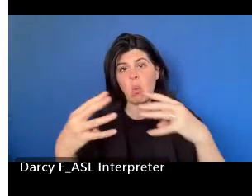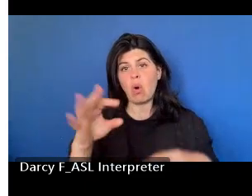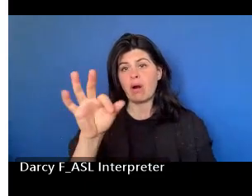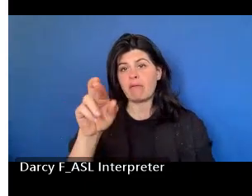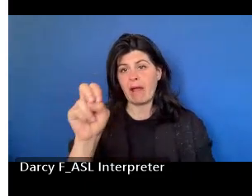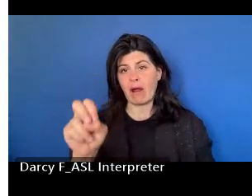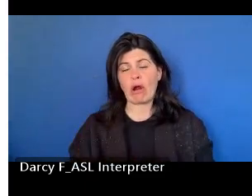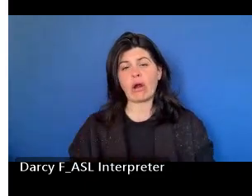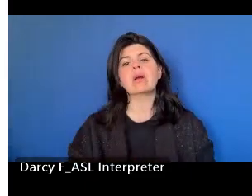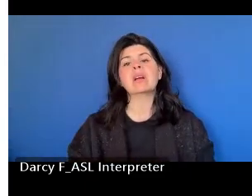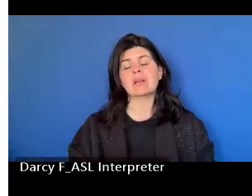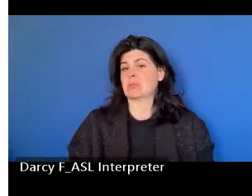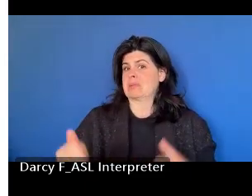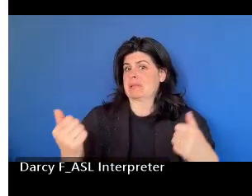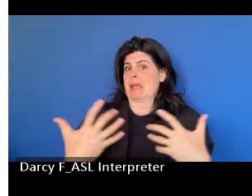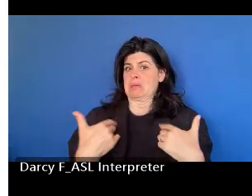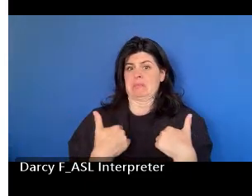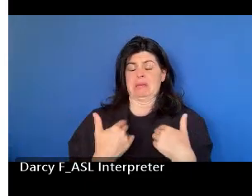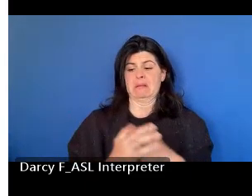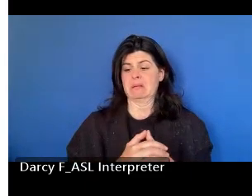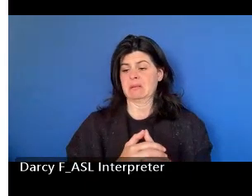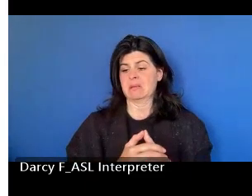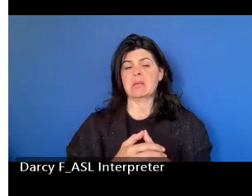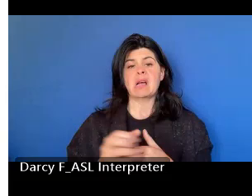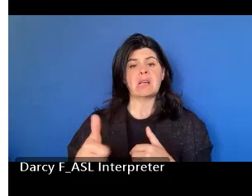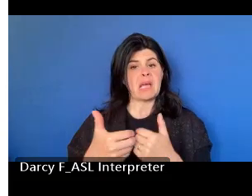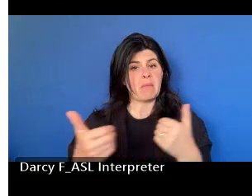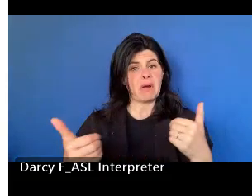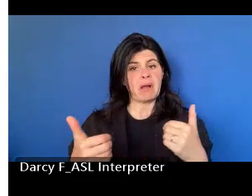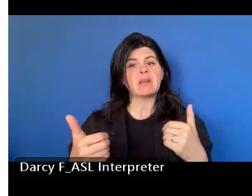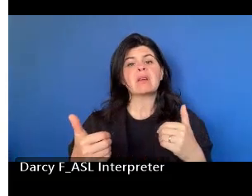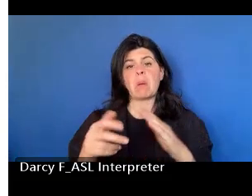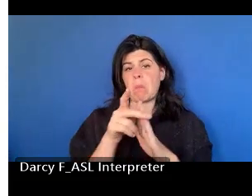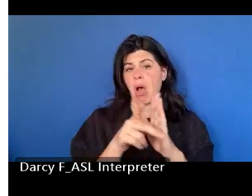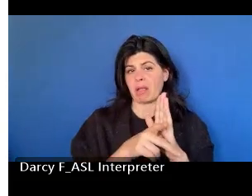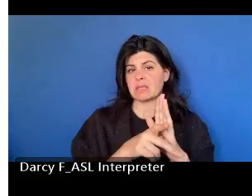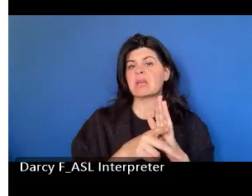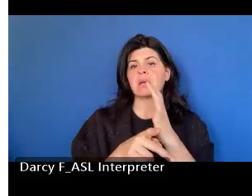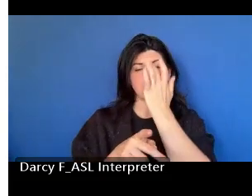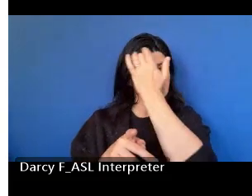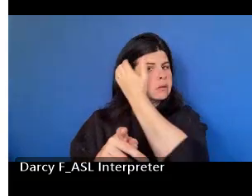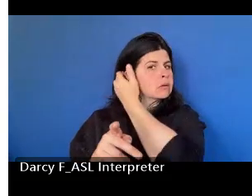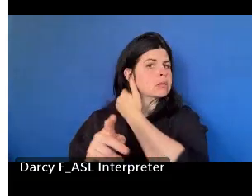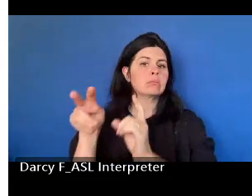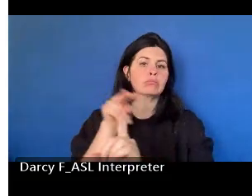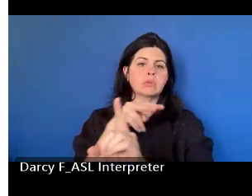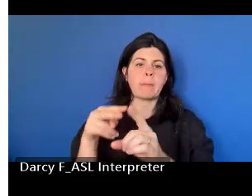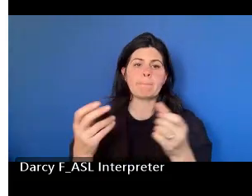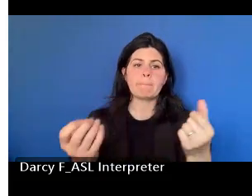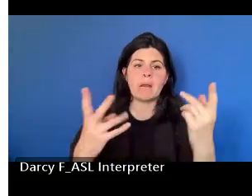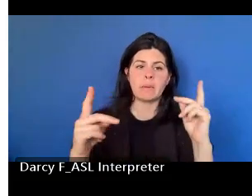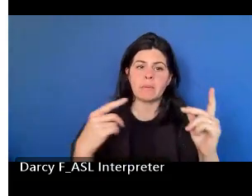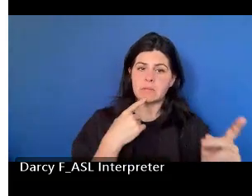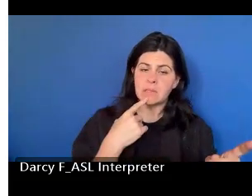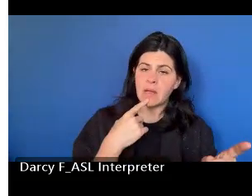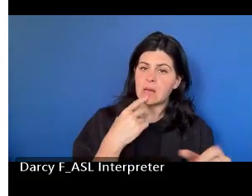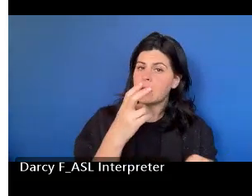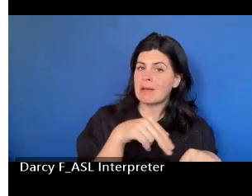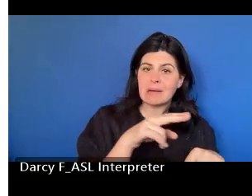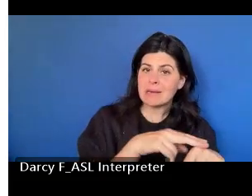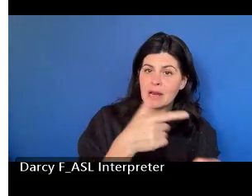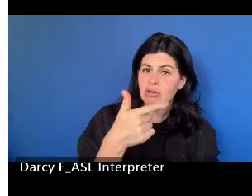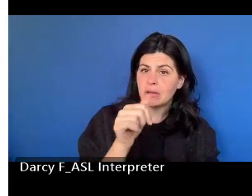Separately, from a policy perspective, I know, as many have said, natural gas is not